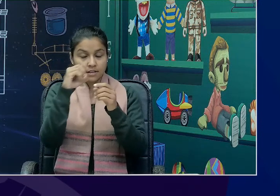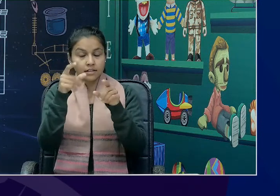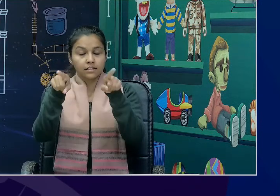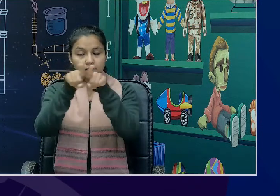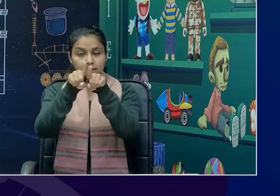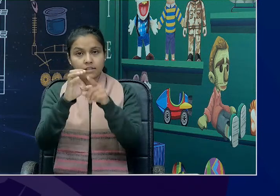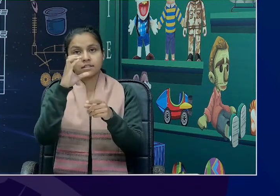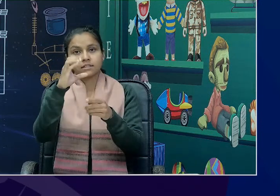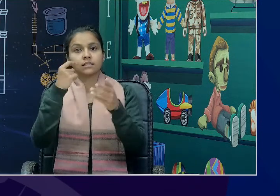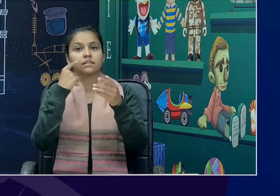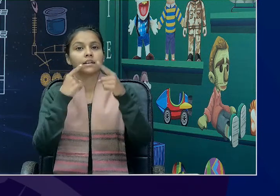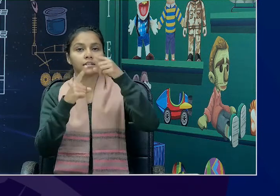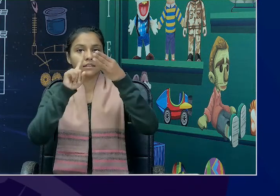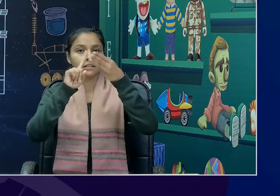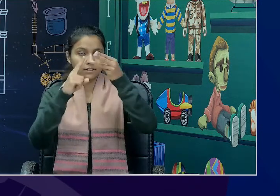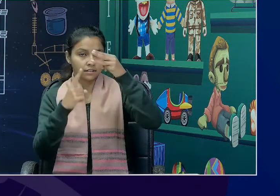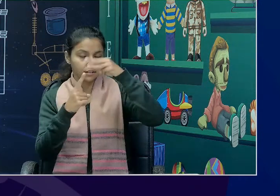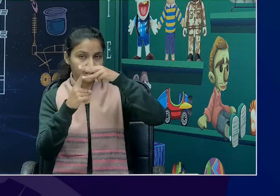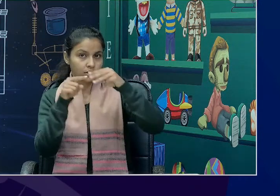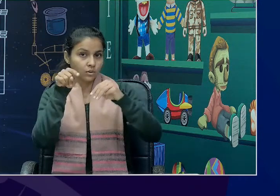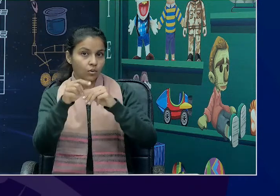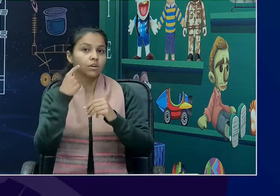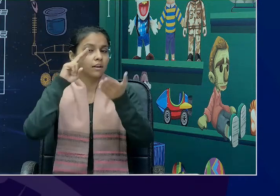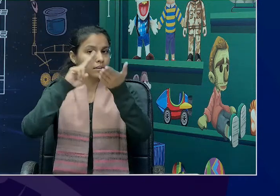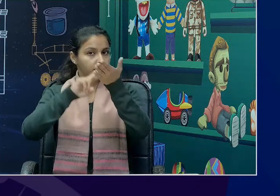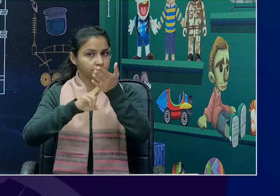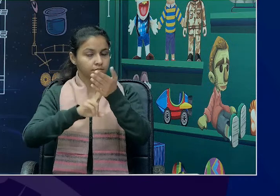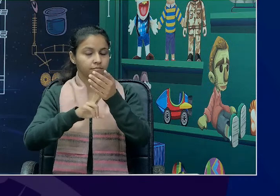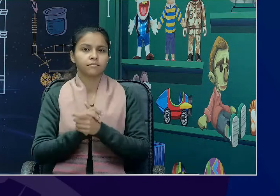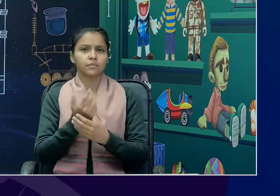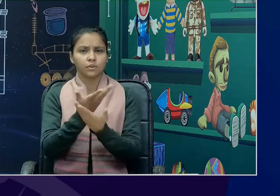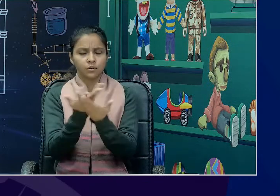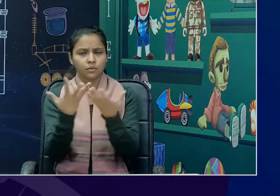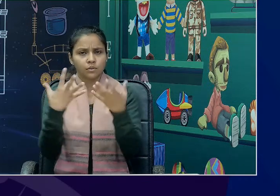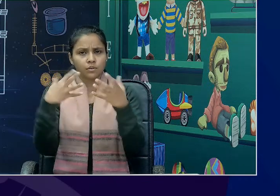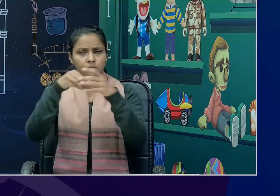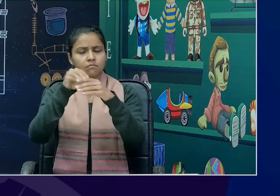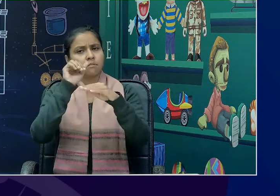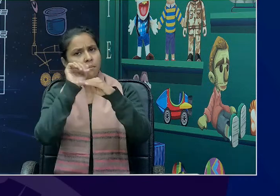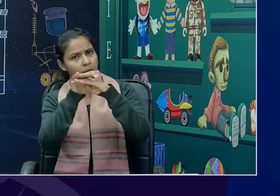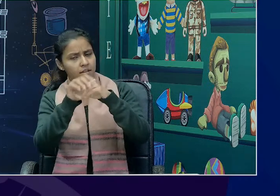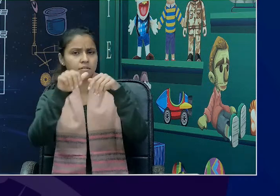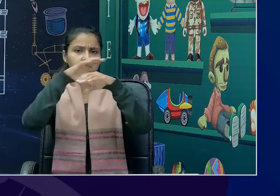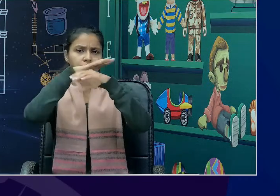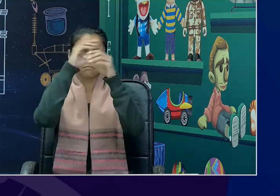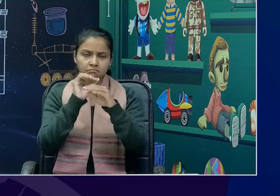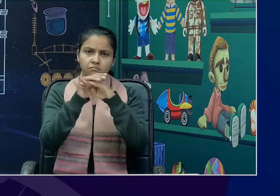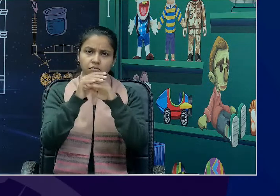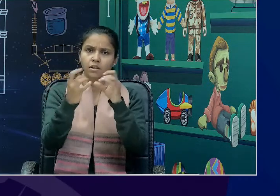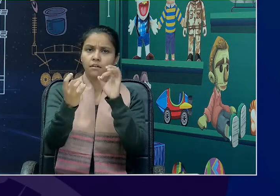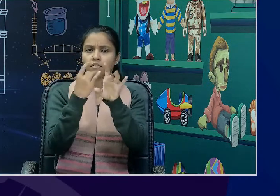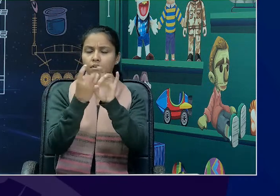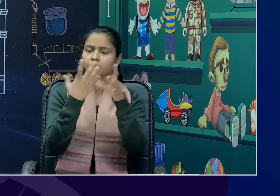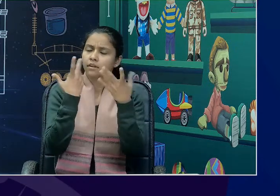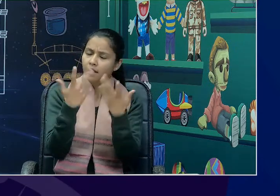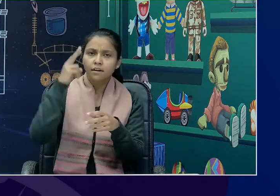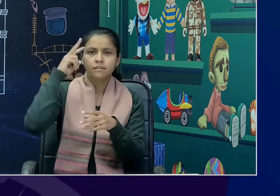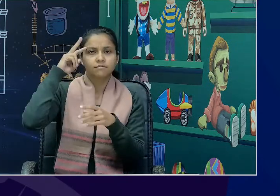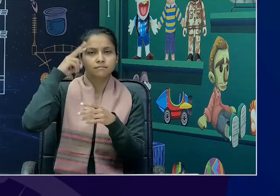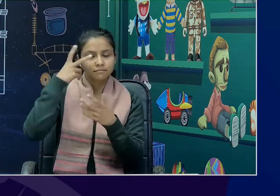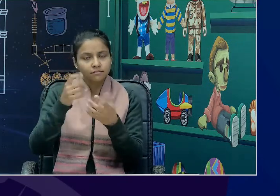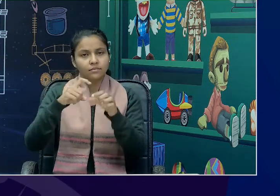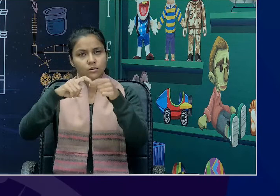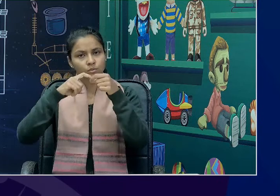dth.class9@ciet.nic.in. And apart from this, you can also drop your messages, your question, your feedback, any queries on